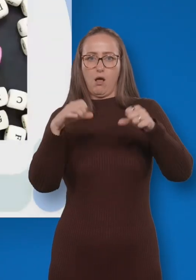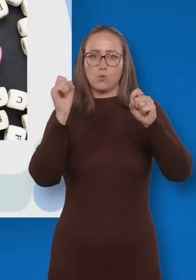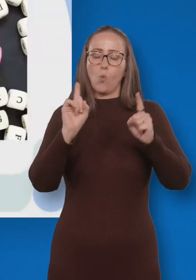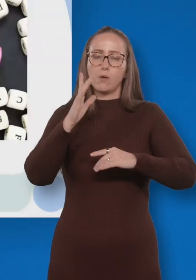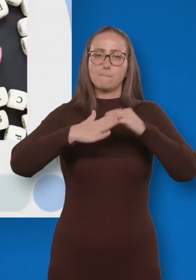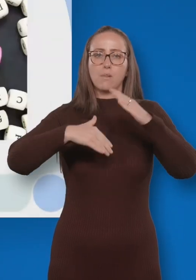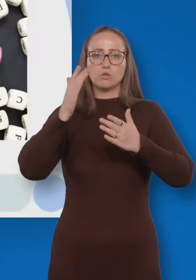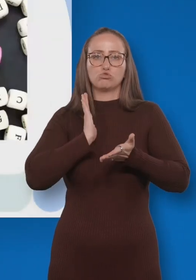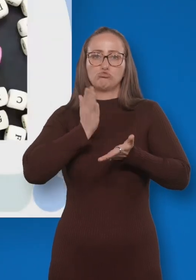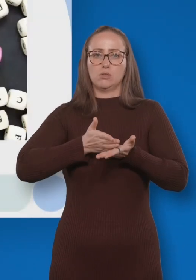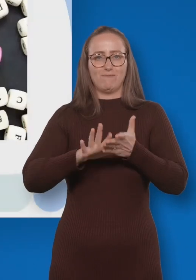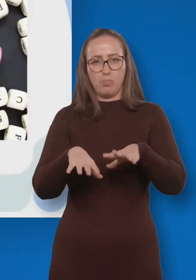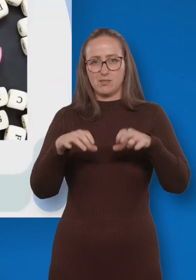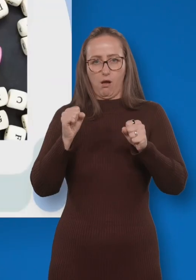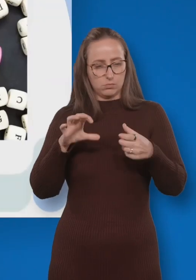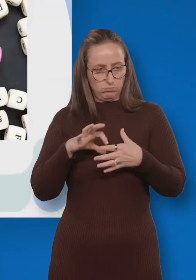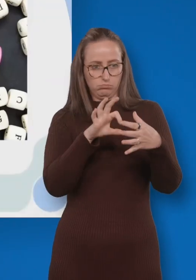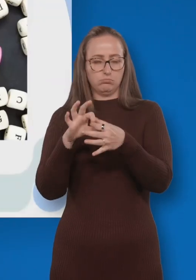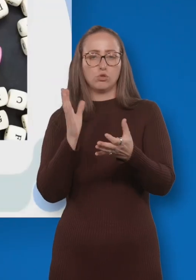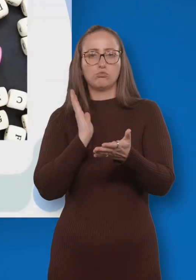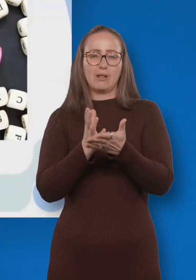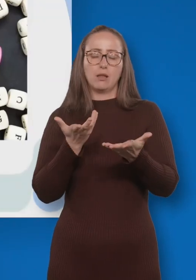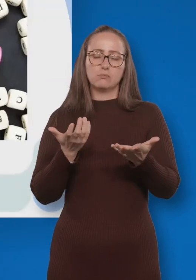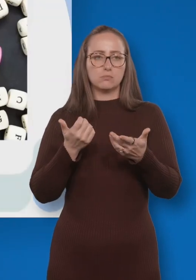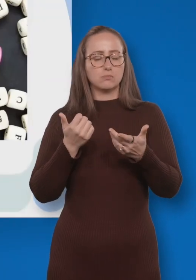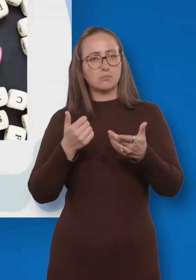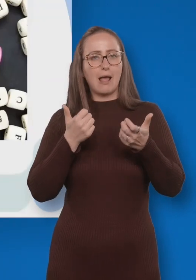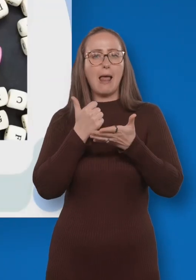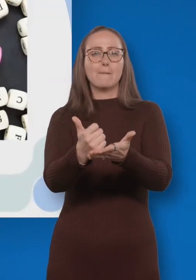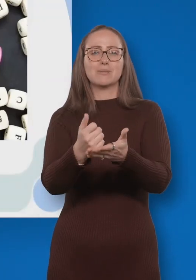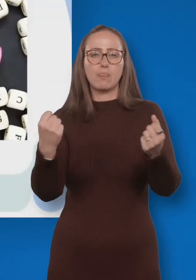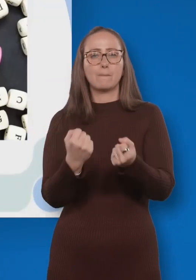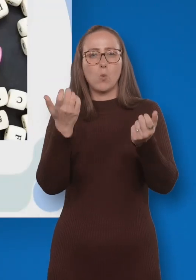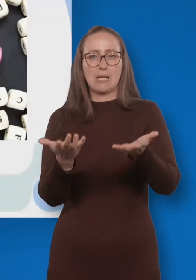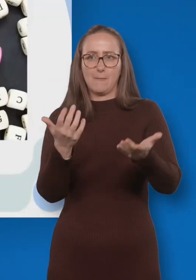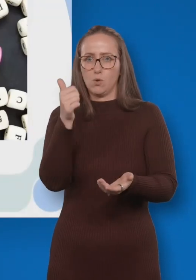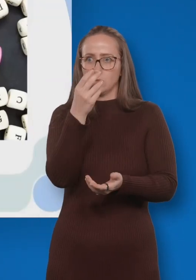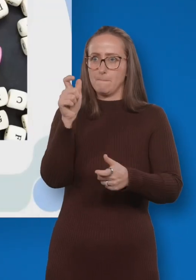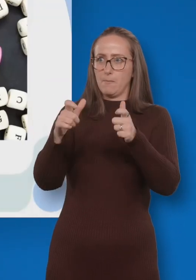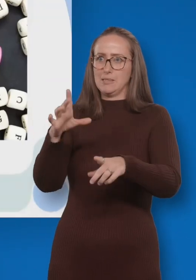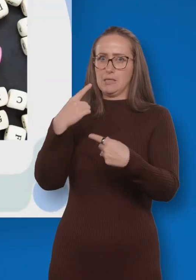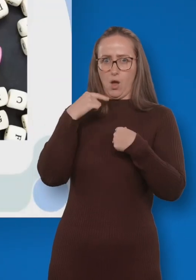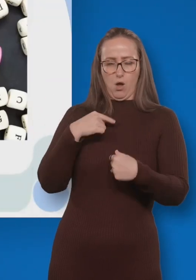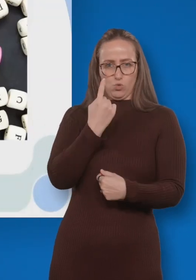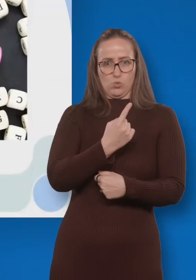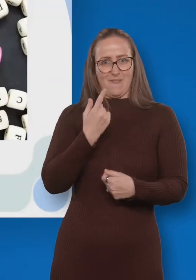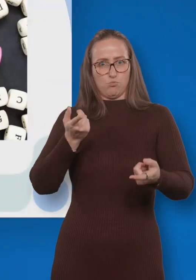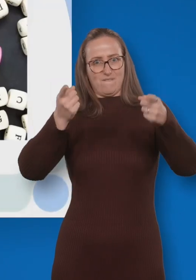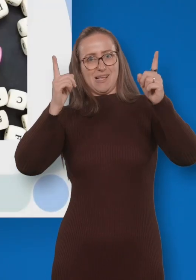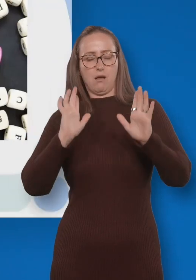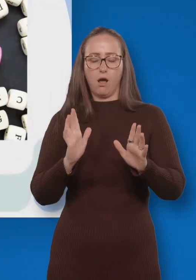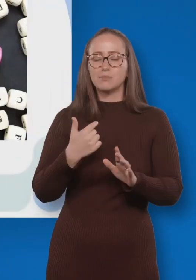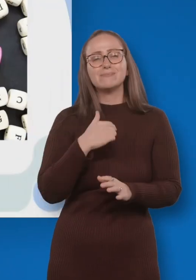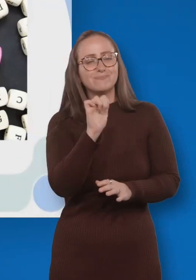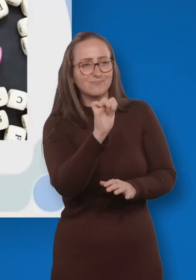starting out building trust right from the very beginning. And I think that really helps to offset the power dynamics, because I have had people say to me, oh, you know, you're a professor. I'm like, yeah,